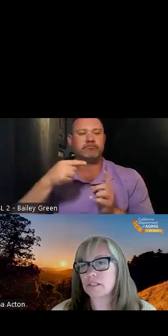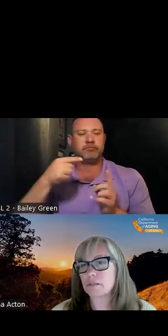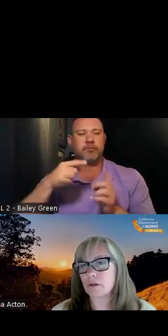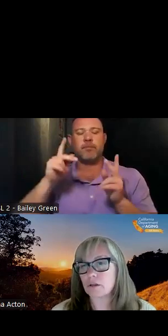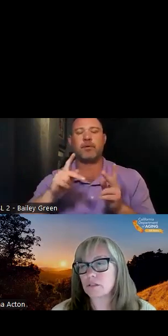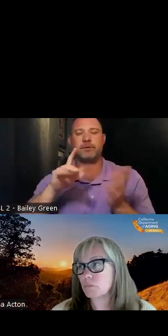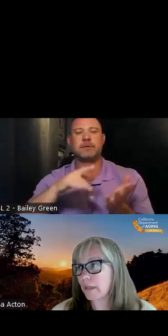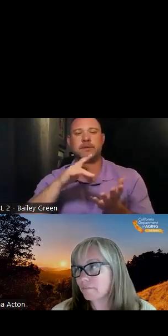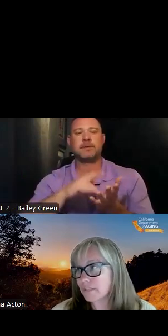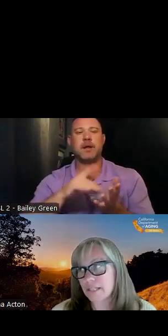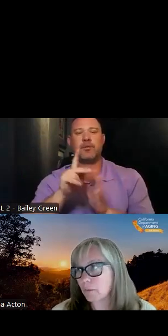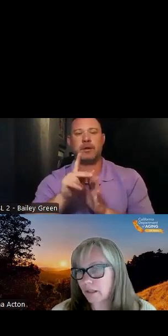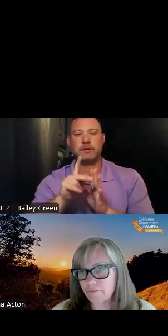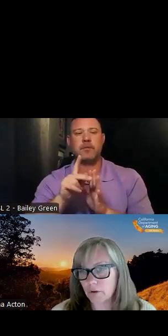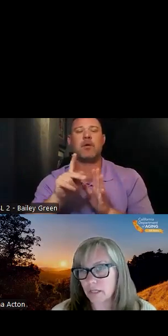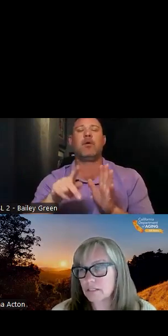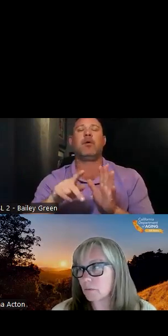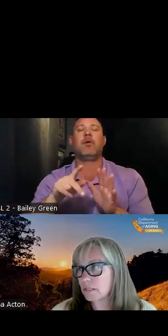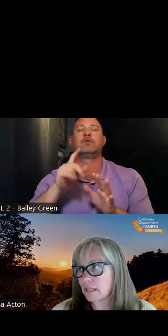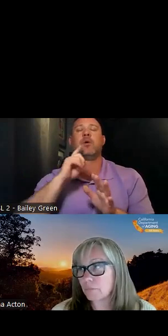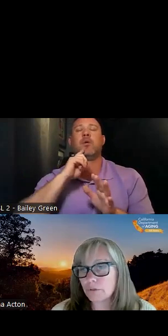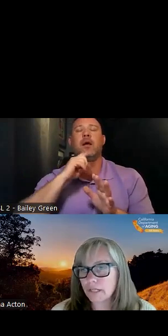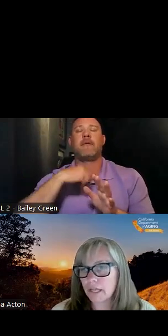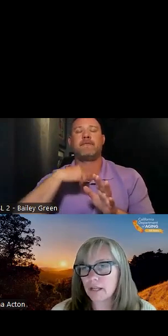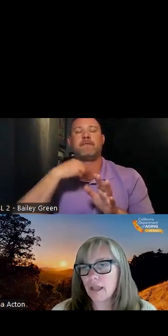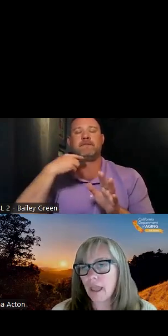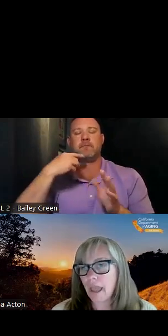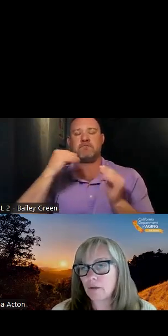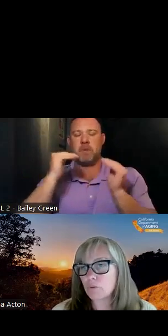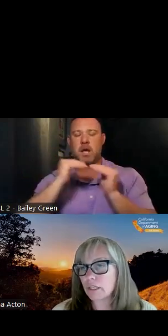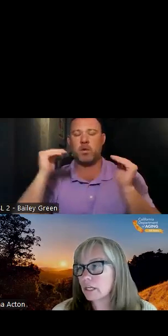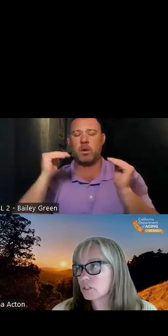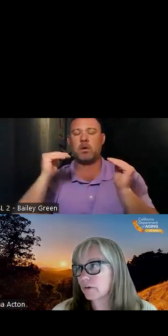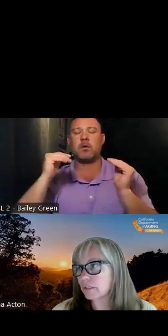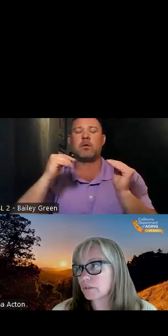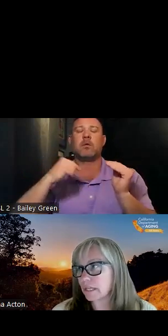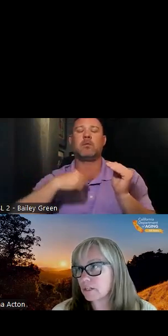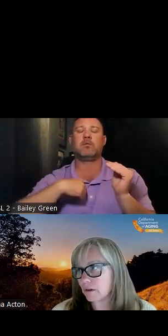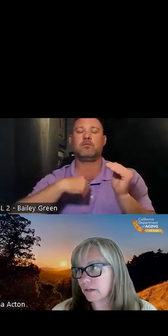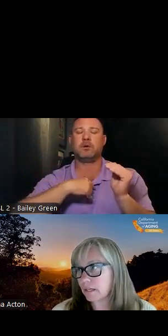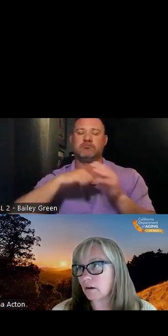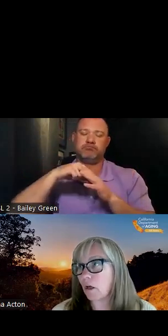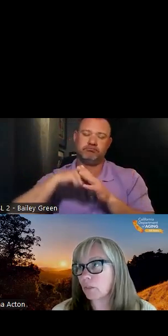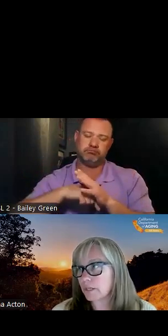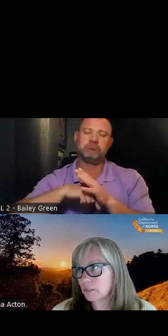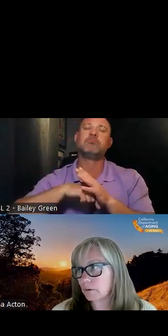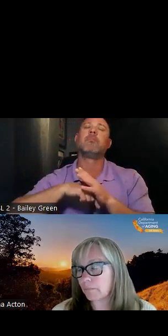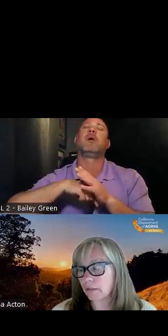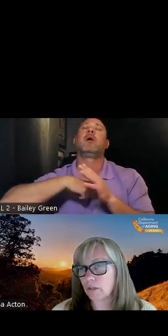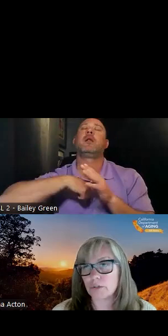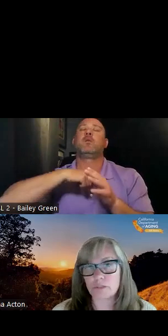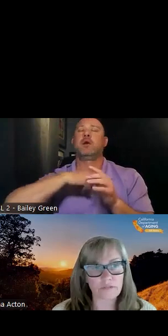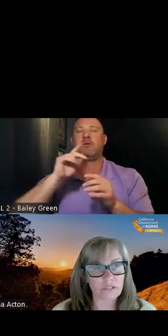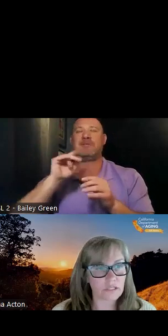person-centered principles. We have this equity focus that we stay rooted in and really ensuring that we're data-driven in all that we do